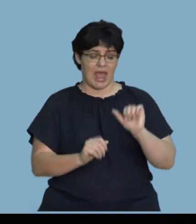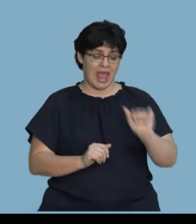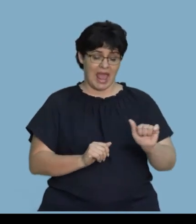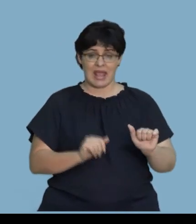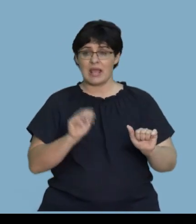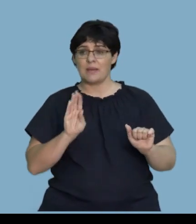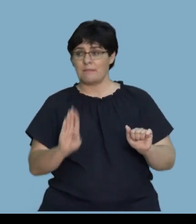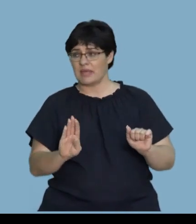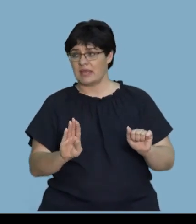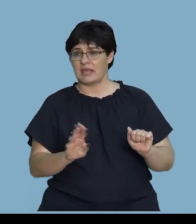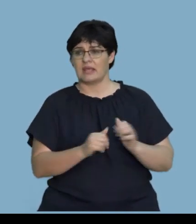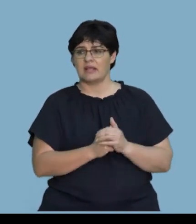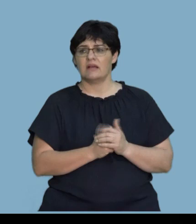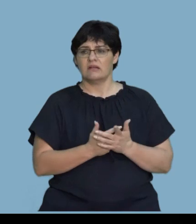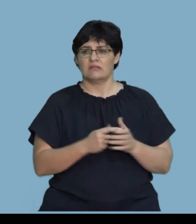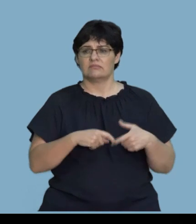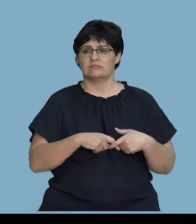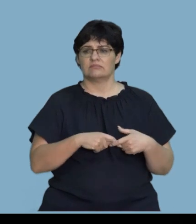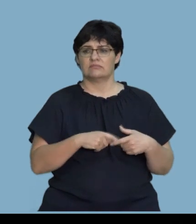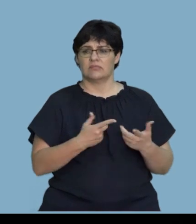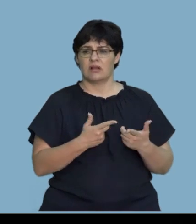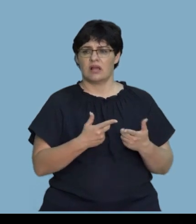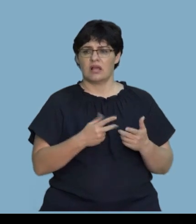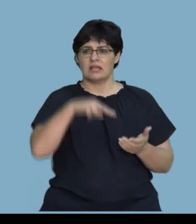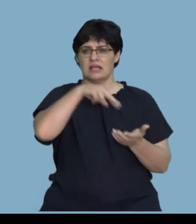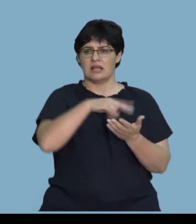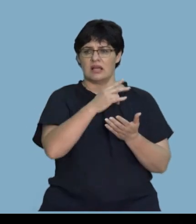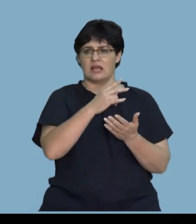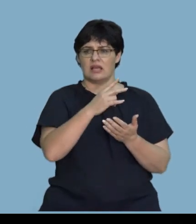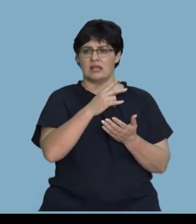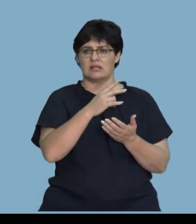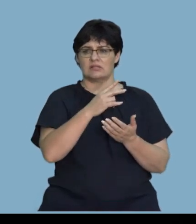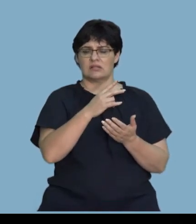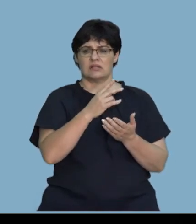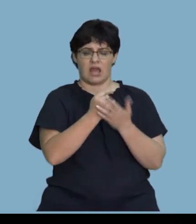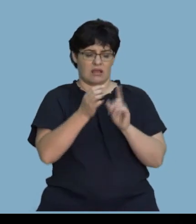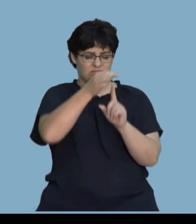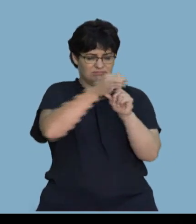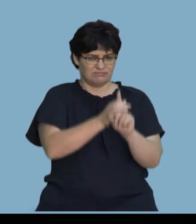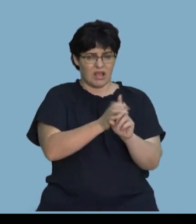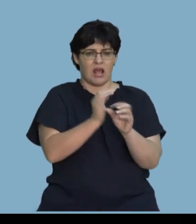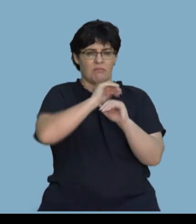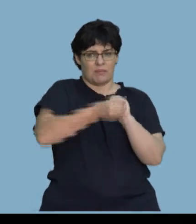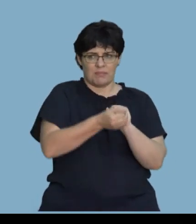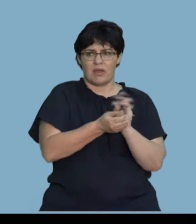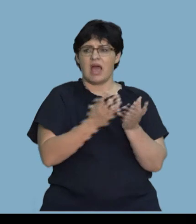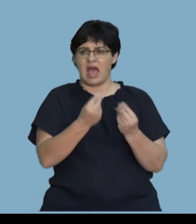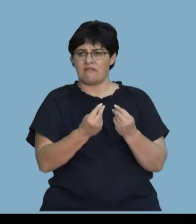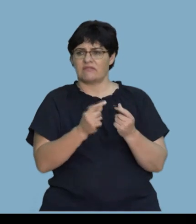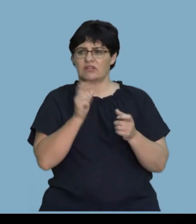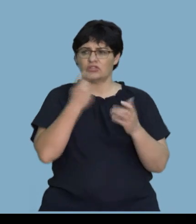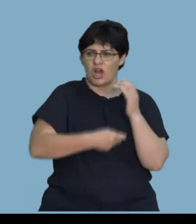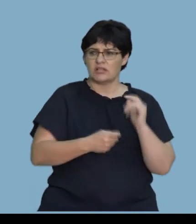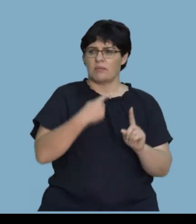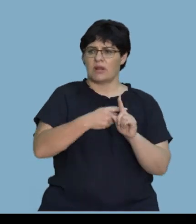stands with plus 2 times 10 exponent -5 and -4 respectively are placed